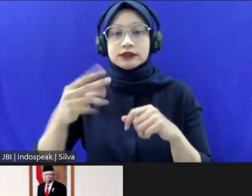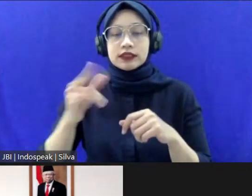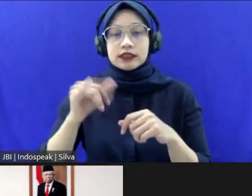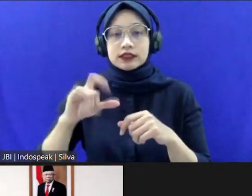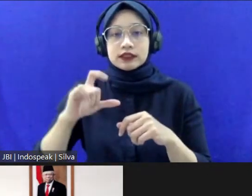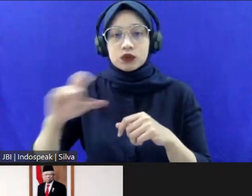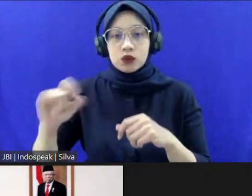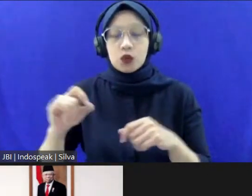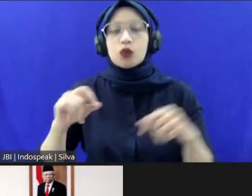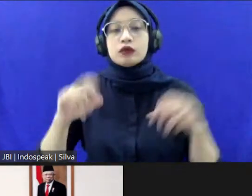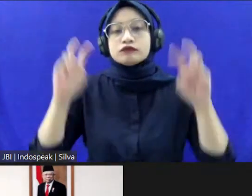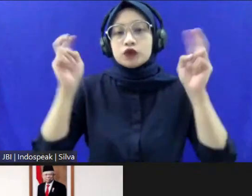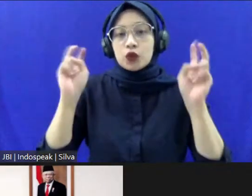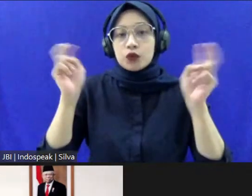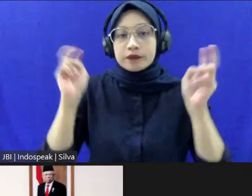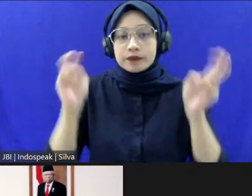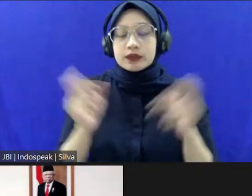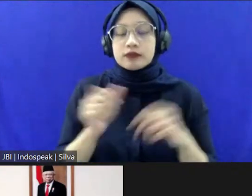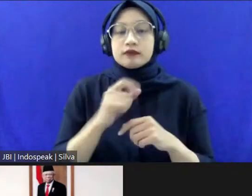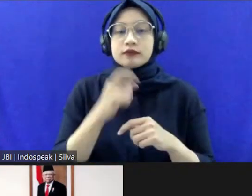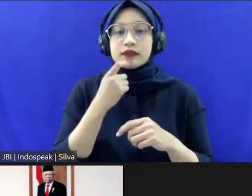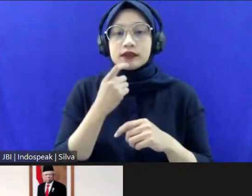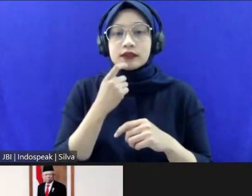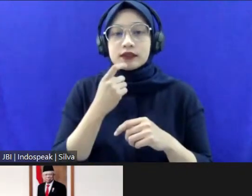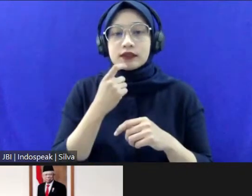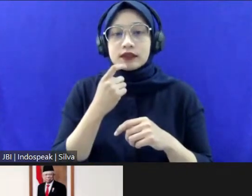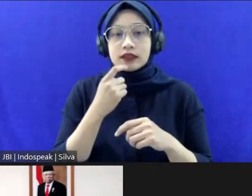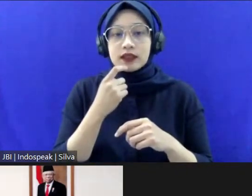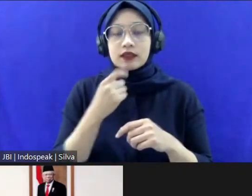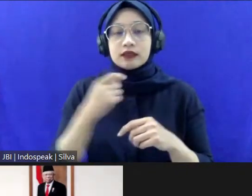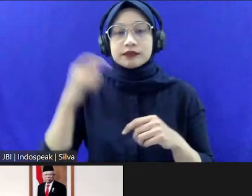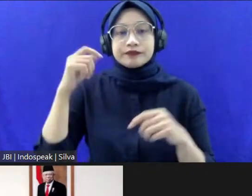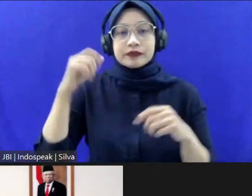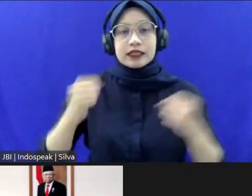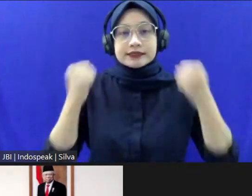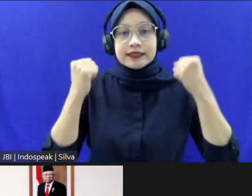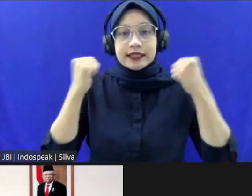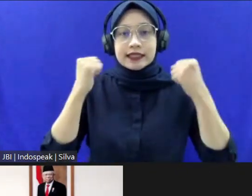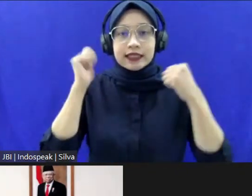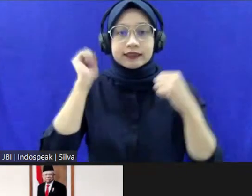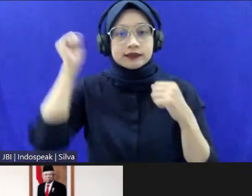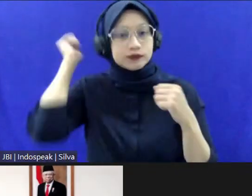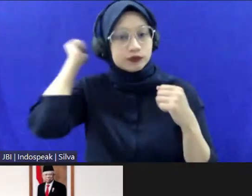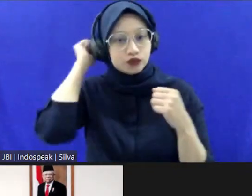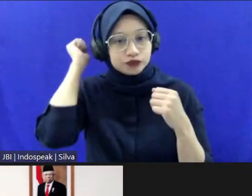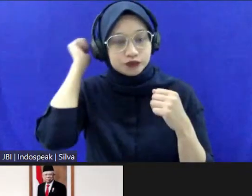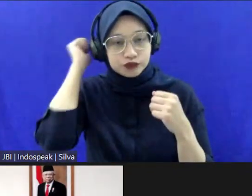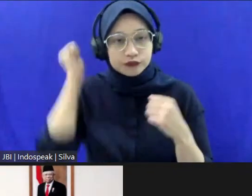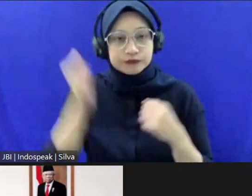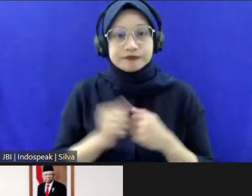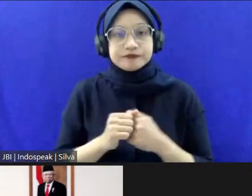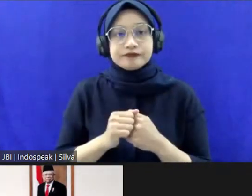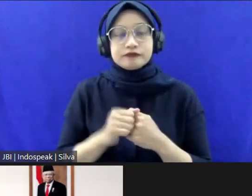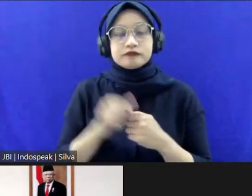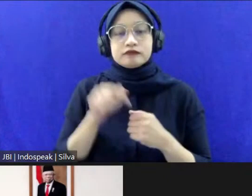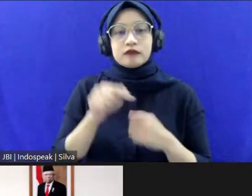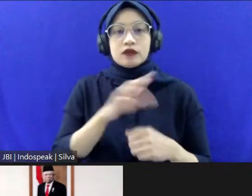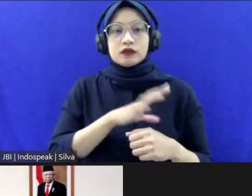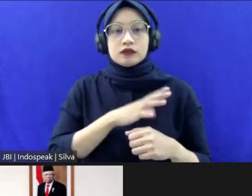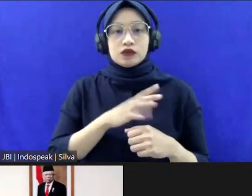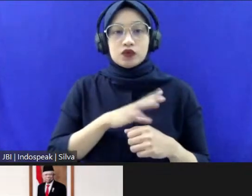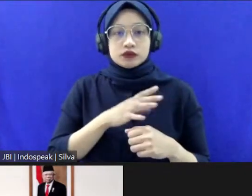health, past, present, and moving forward. Dr. Muhyiddin is a senior lecturer at Department of Management at the